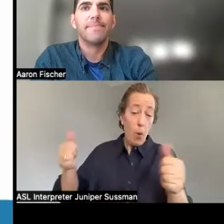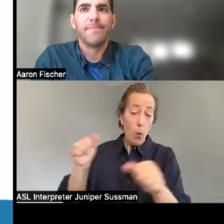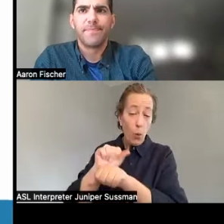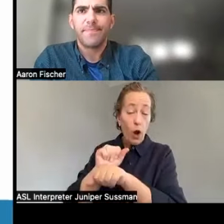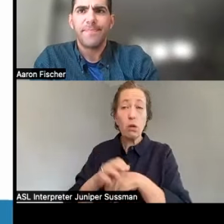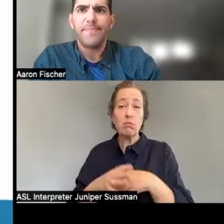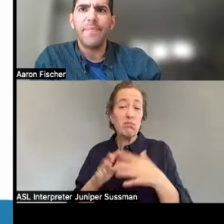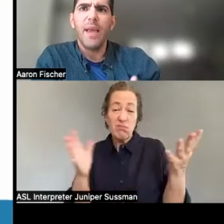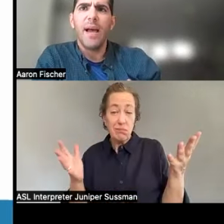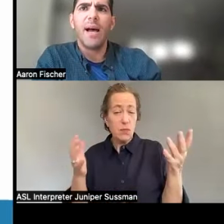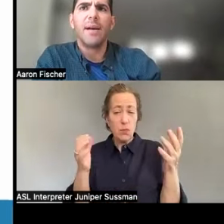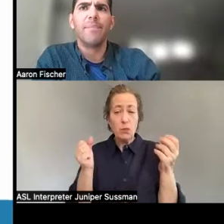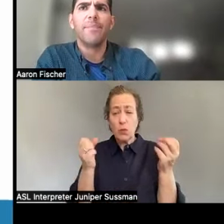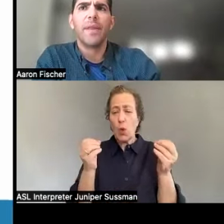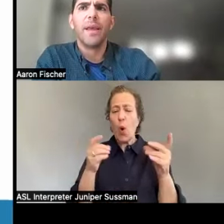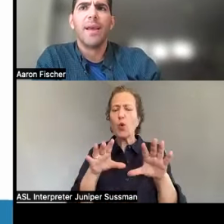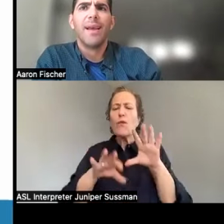everybody.